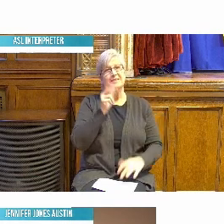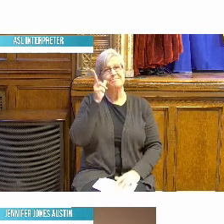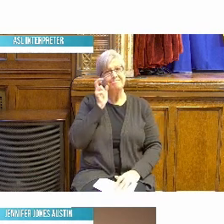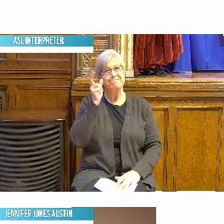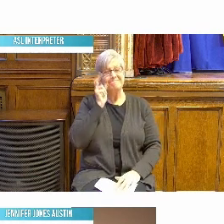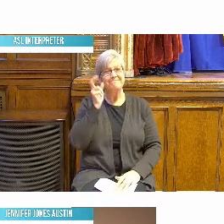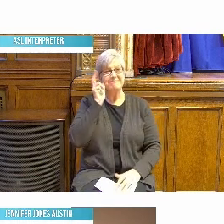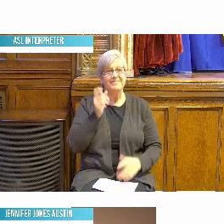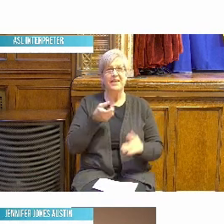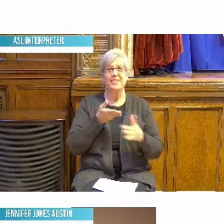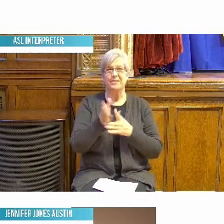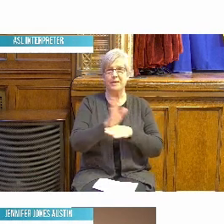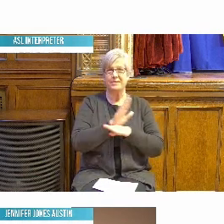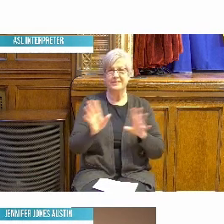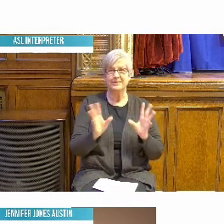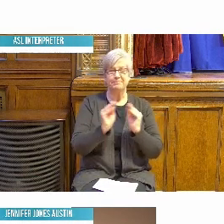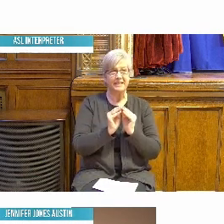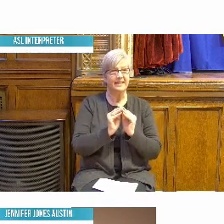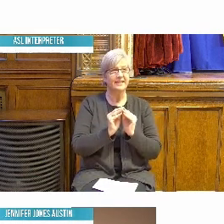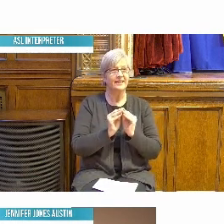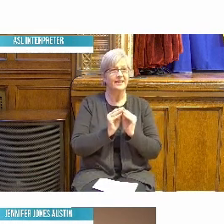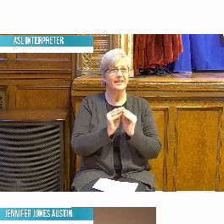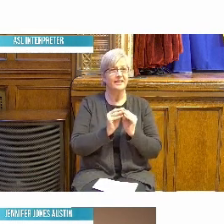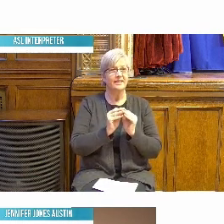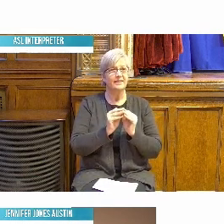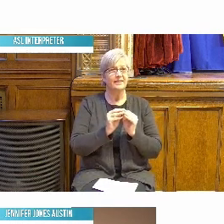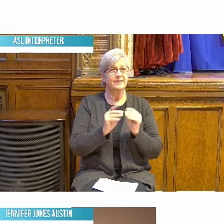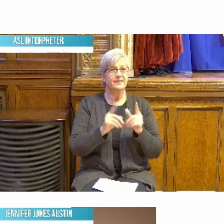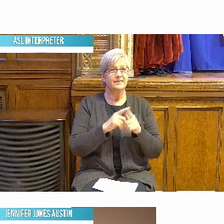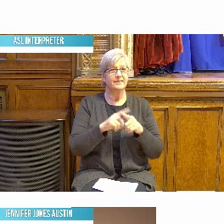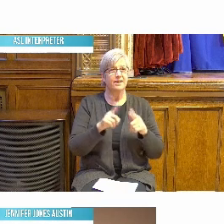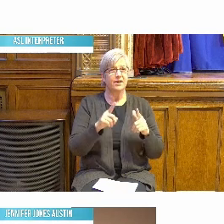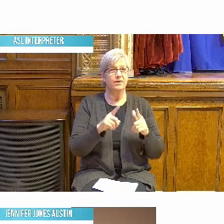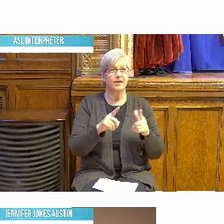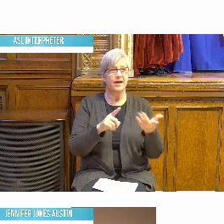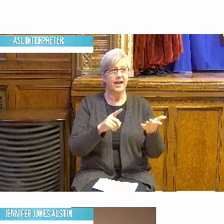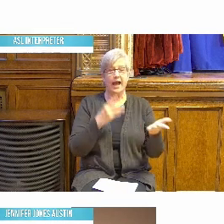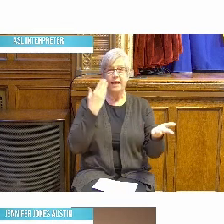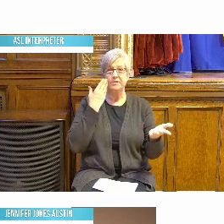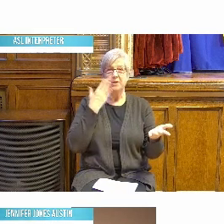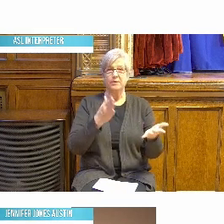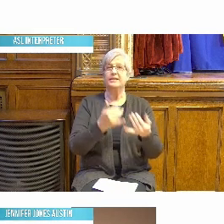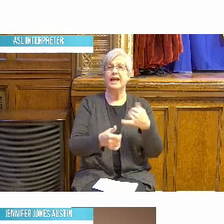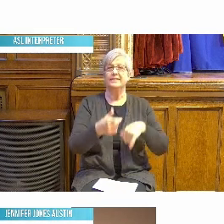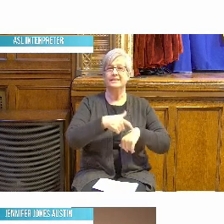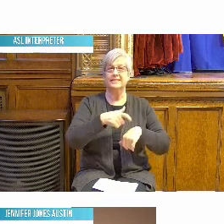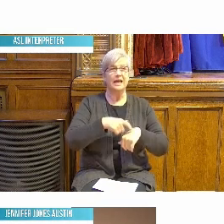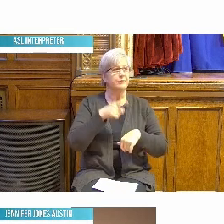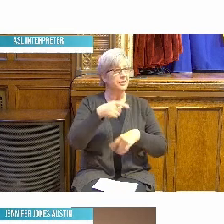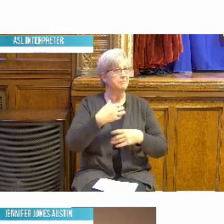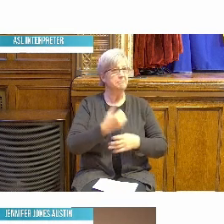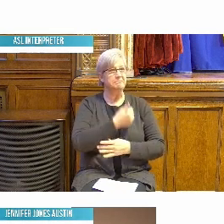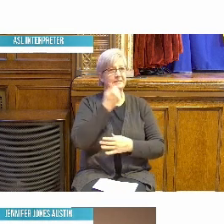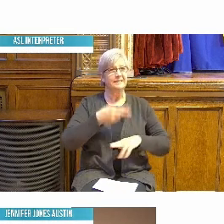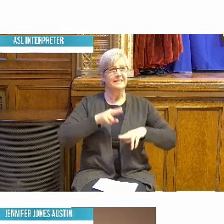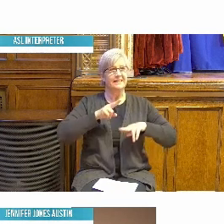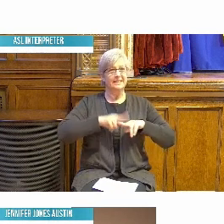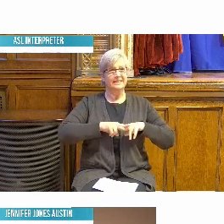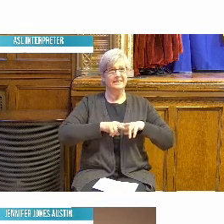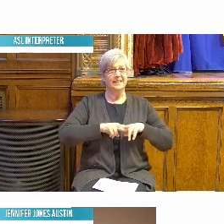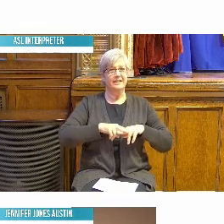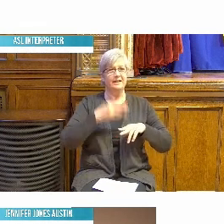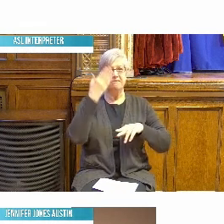and sitting through a business meeting. Besides your day earlier today, I don't know, when was the last time you had an opportunity to sit before